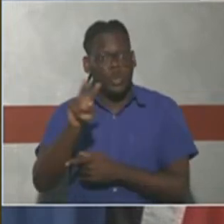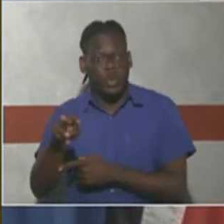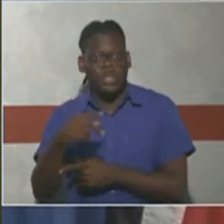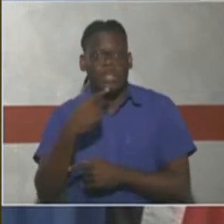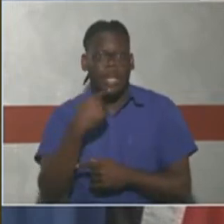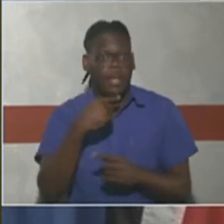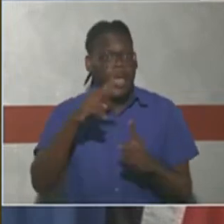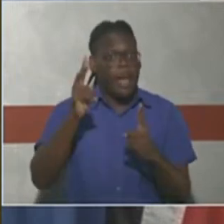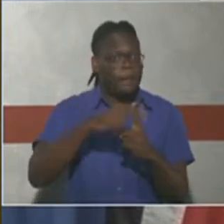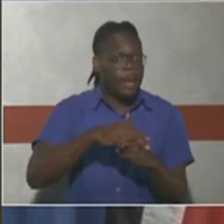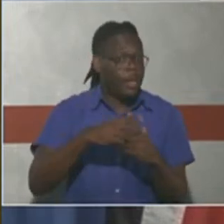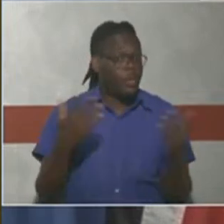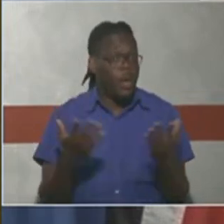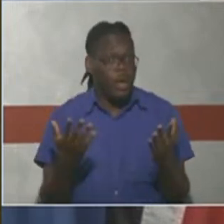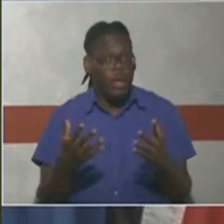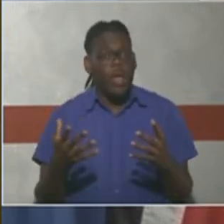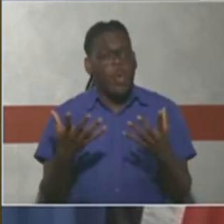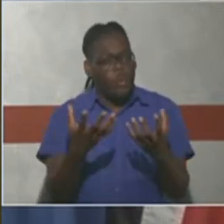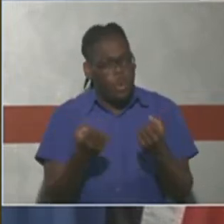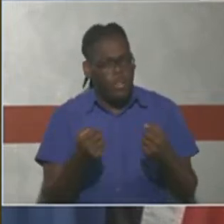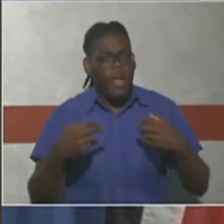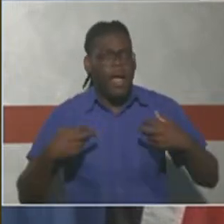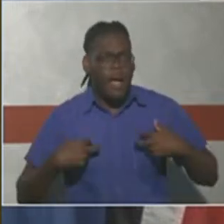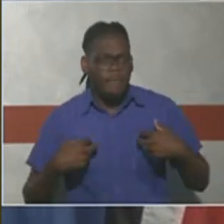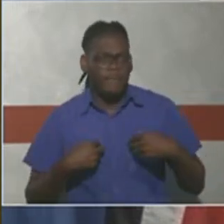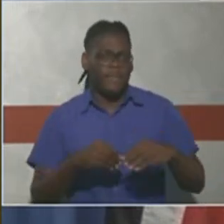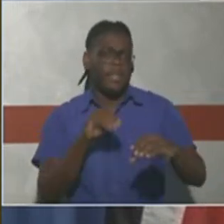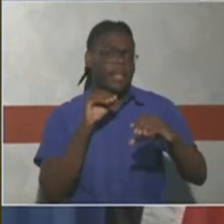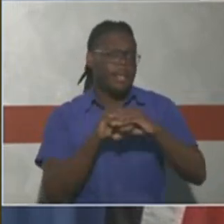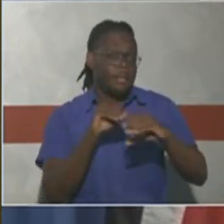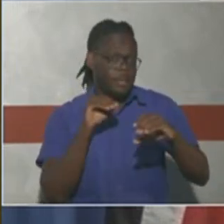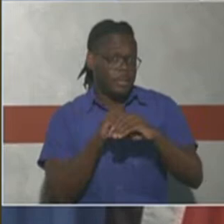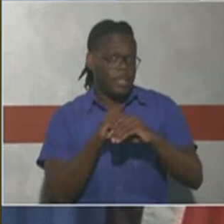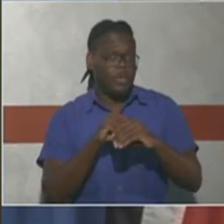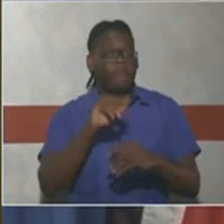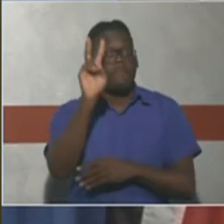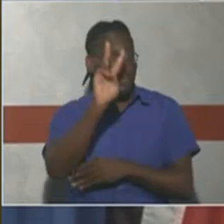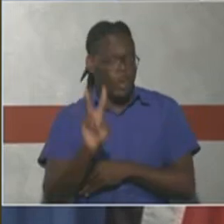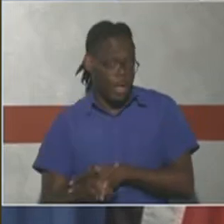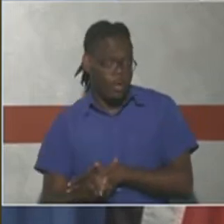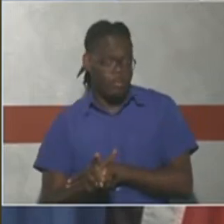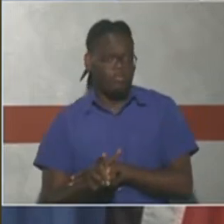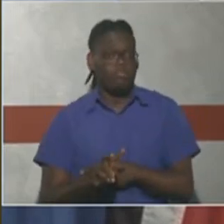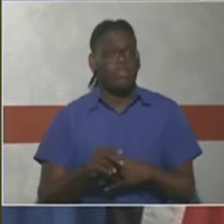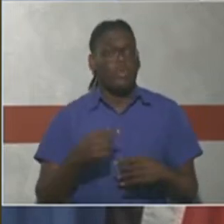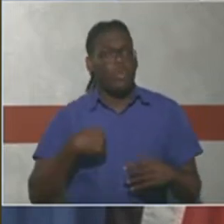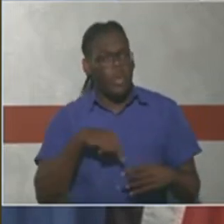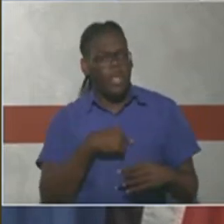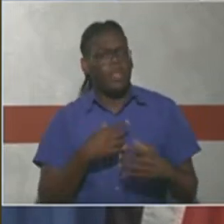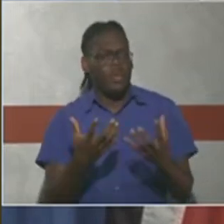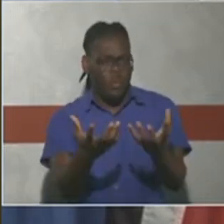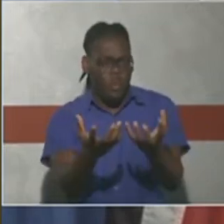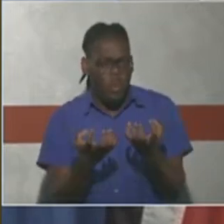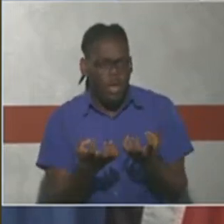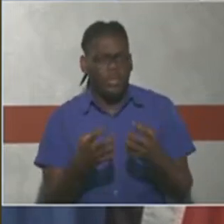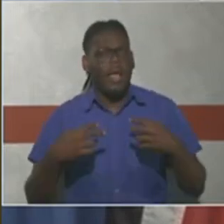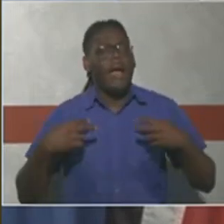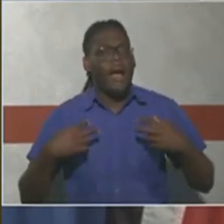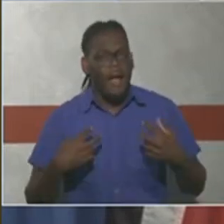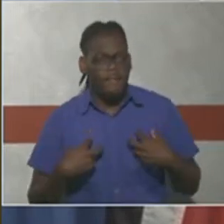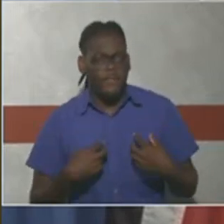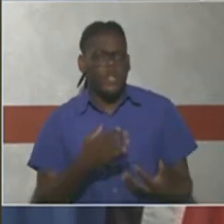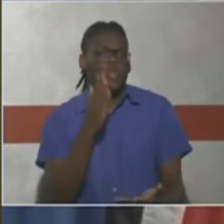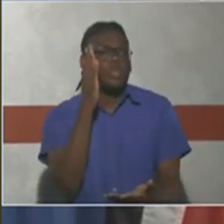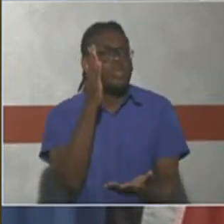D.C., as well as through other initiatives, to be granted a waiver from sanctions to